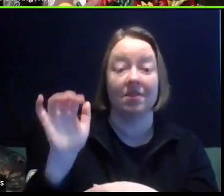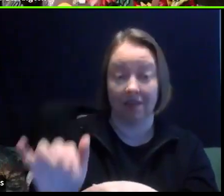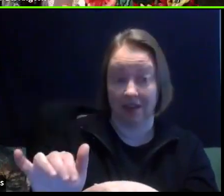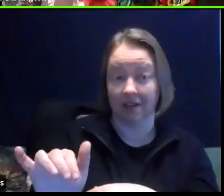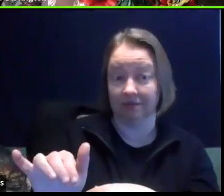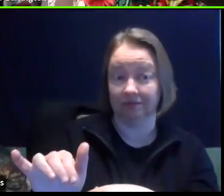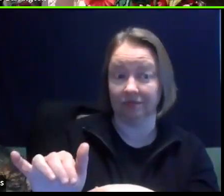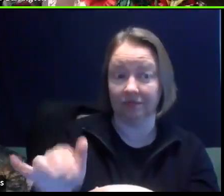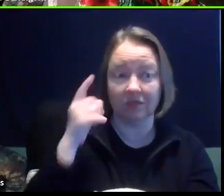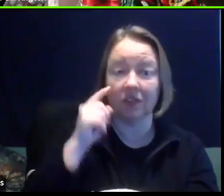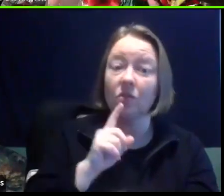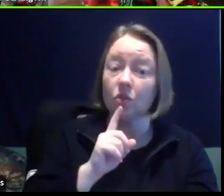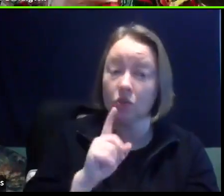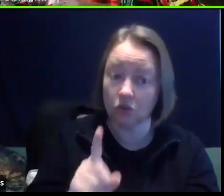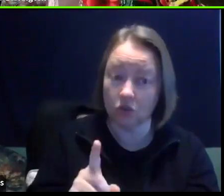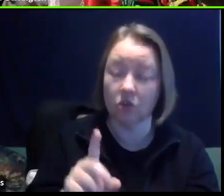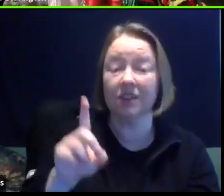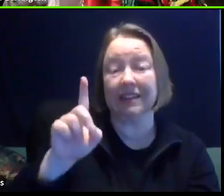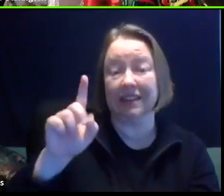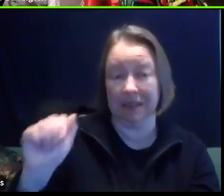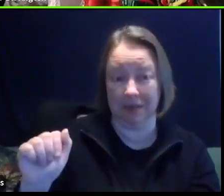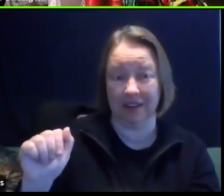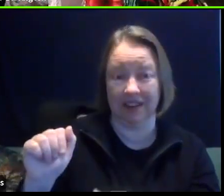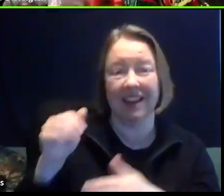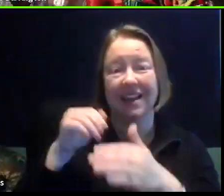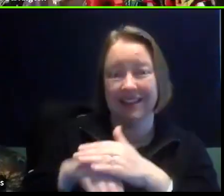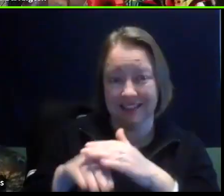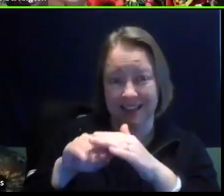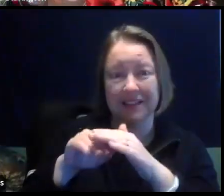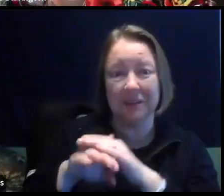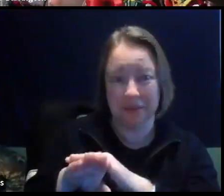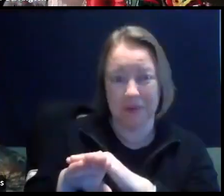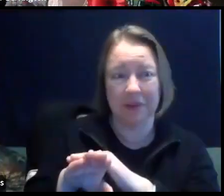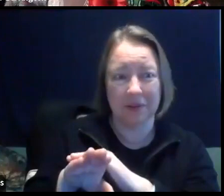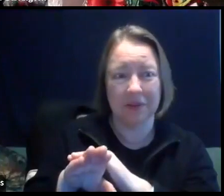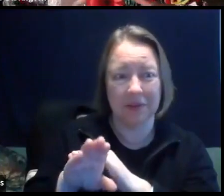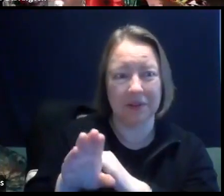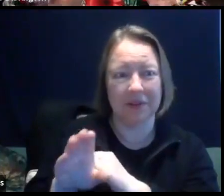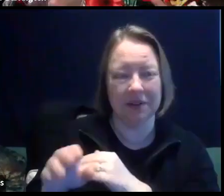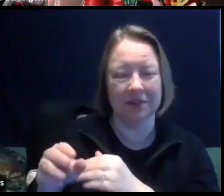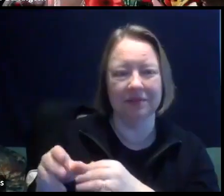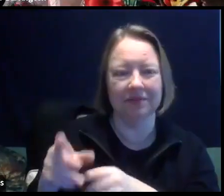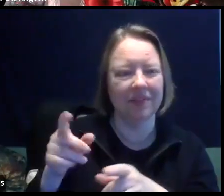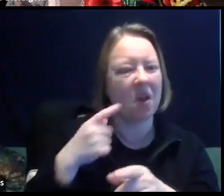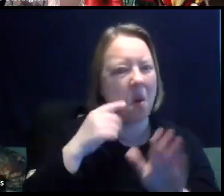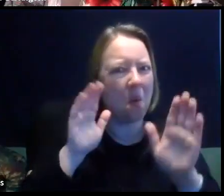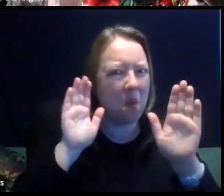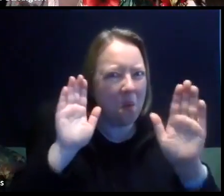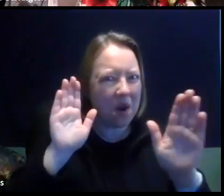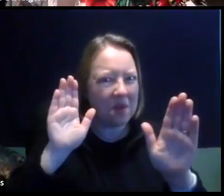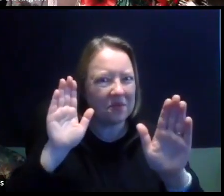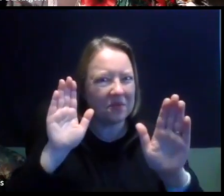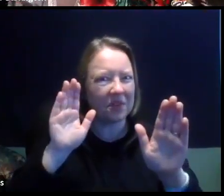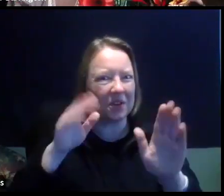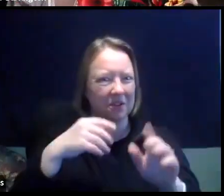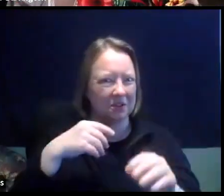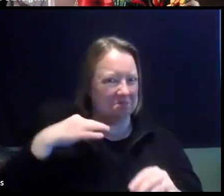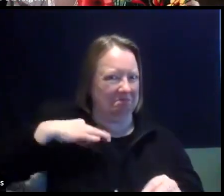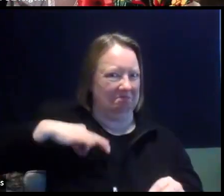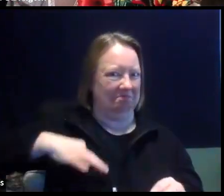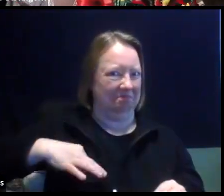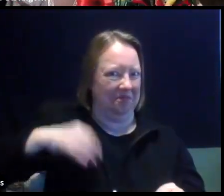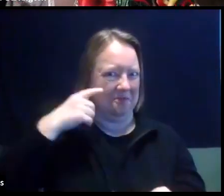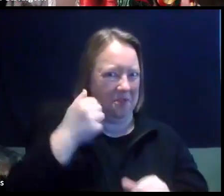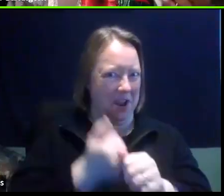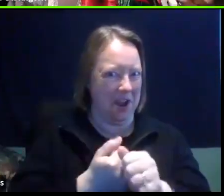is definitely a disability accessibility plus. Well, what a wonderful advantage it is provided for